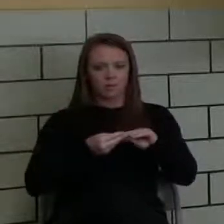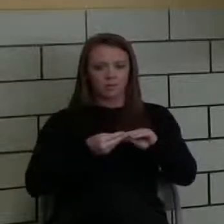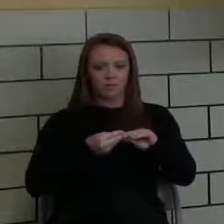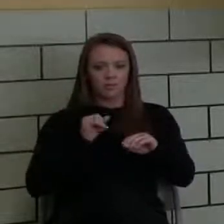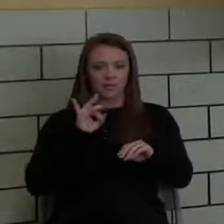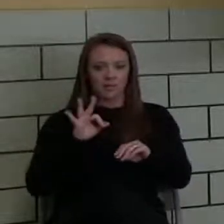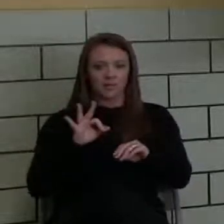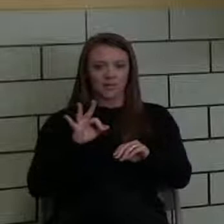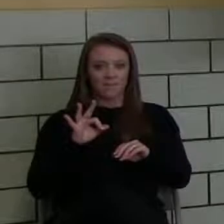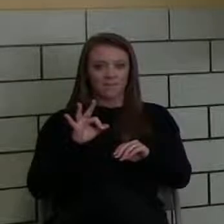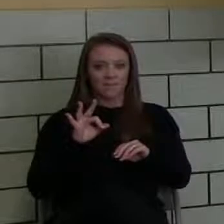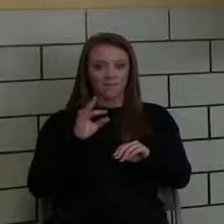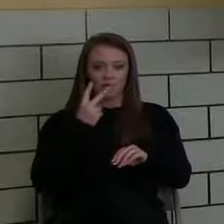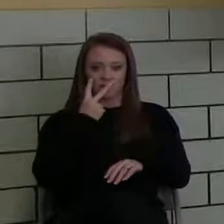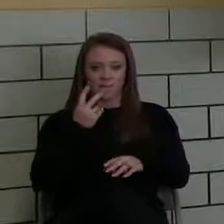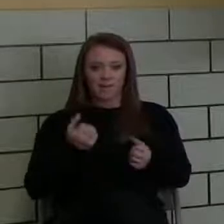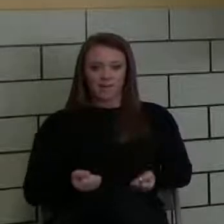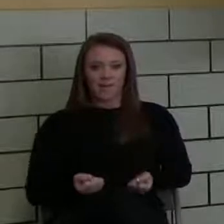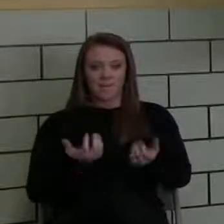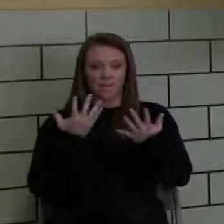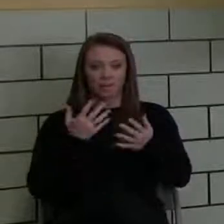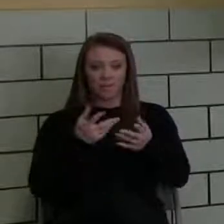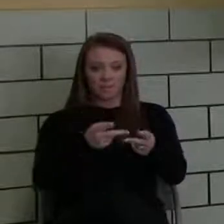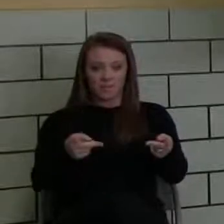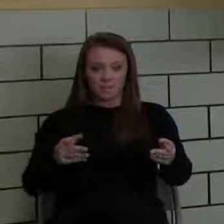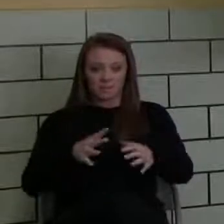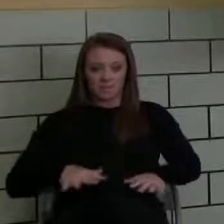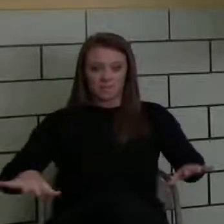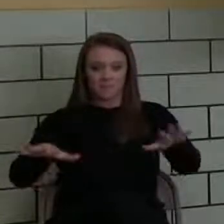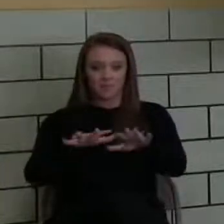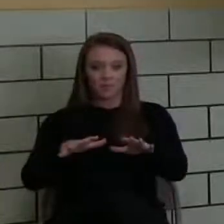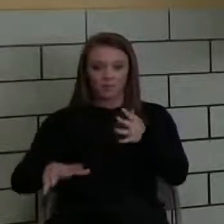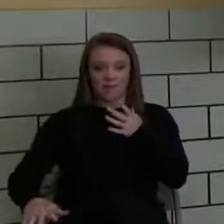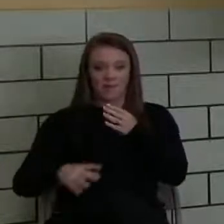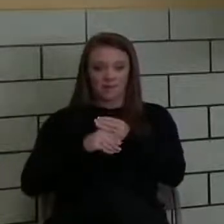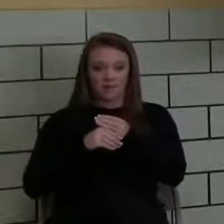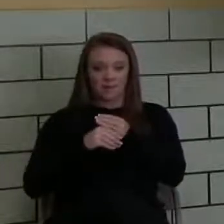adding by bumping out the curb and adding by creating these bump outs,